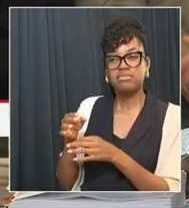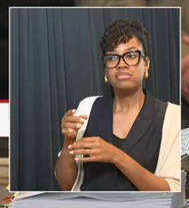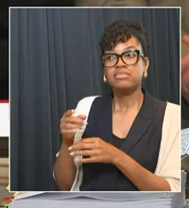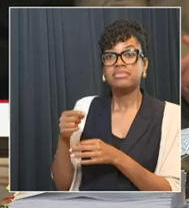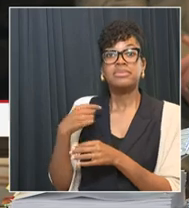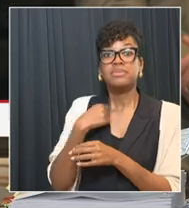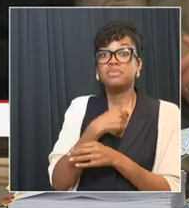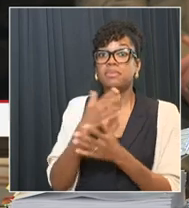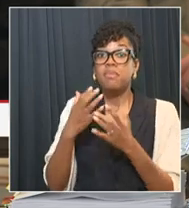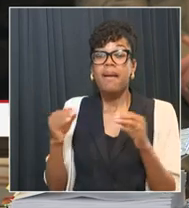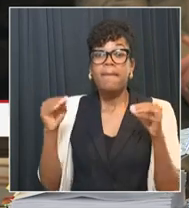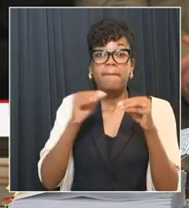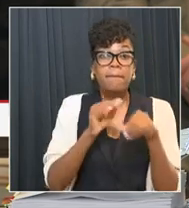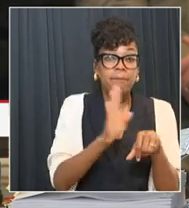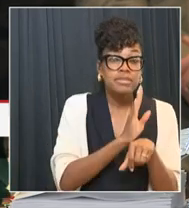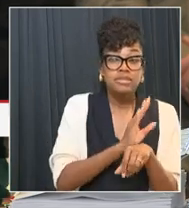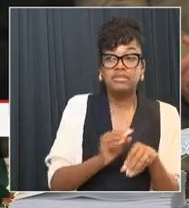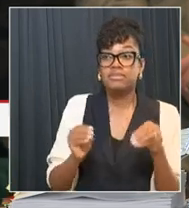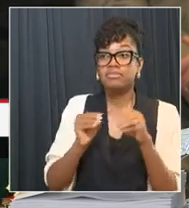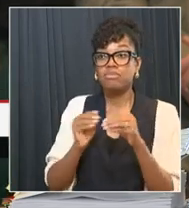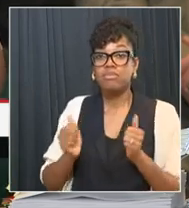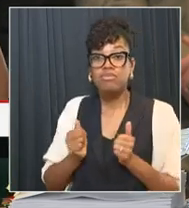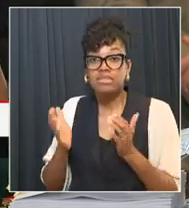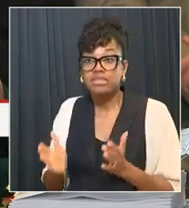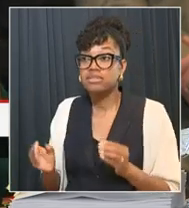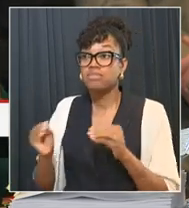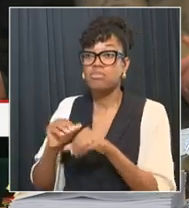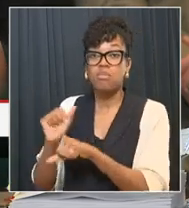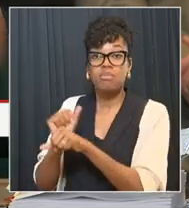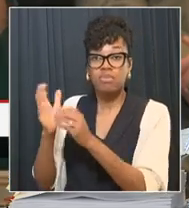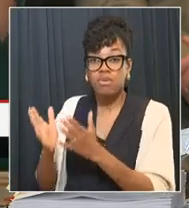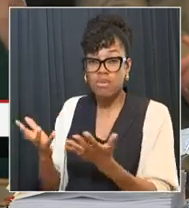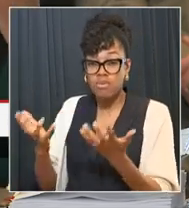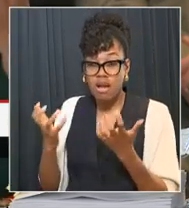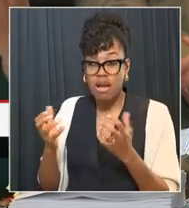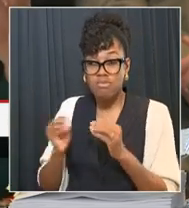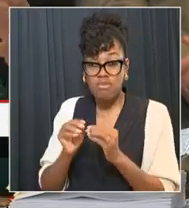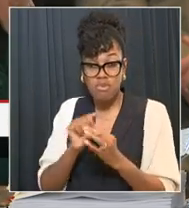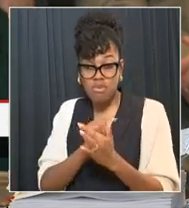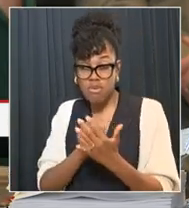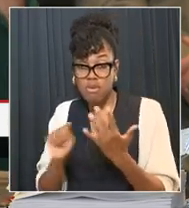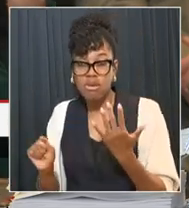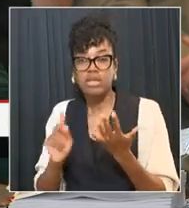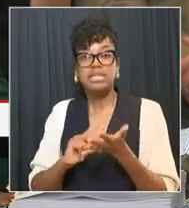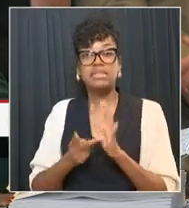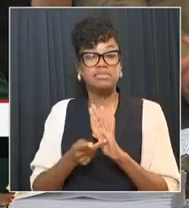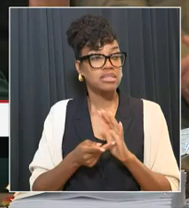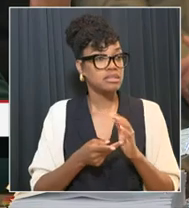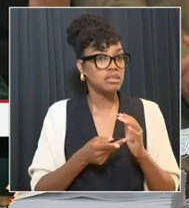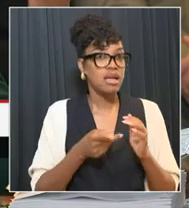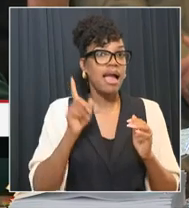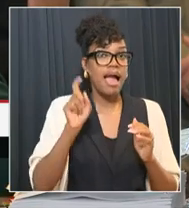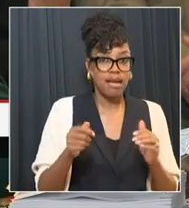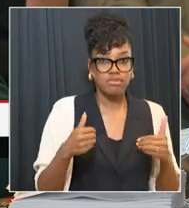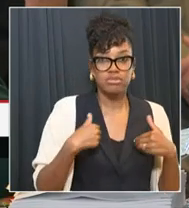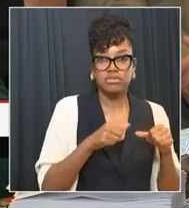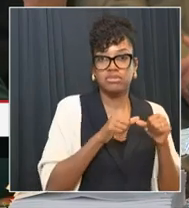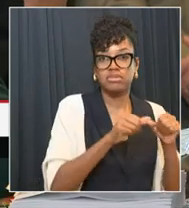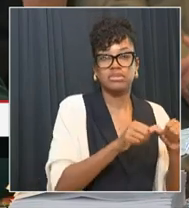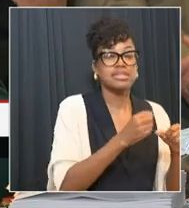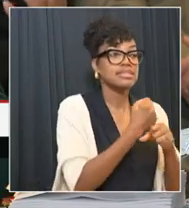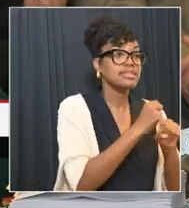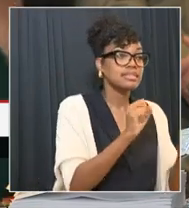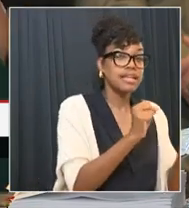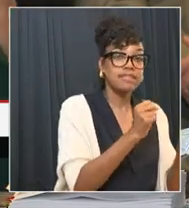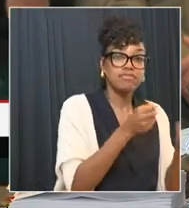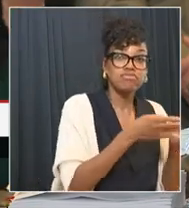more residents, by not having great schools, safe streets, and fantastic parks and